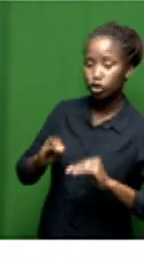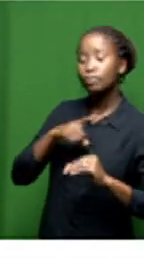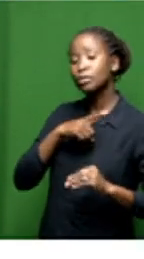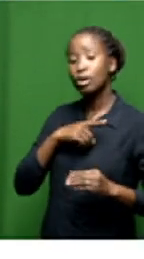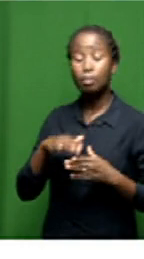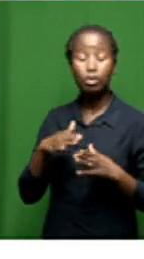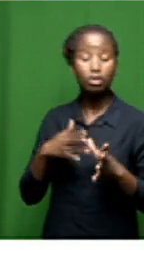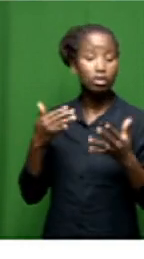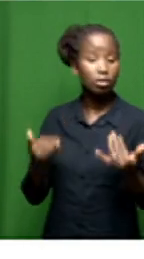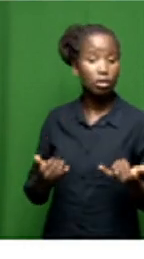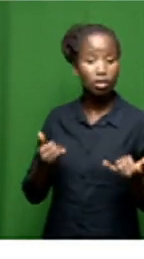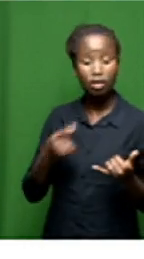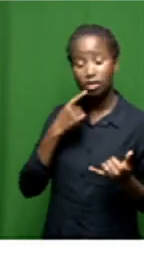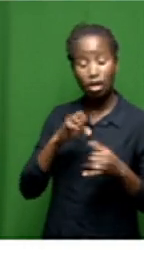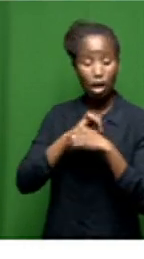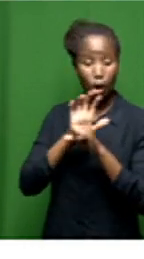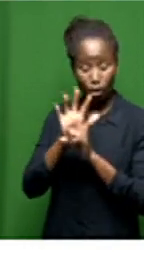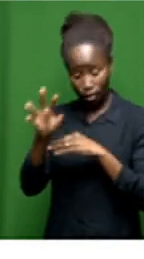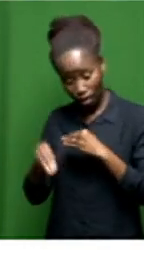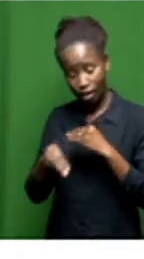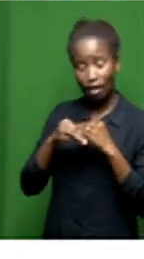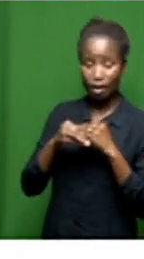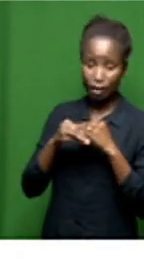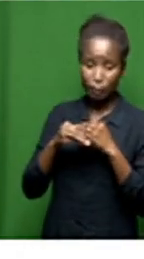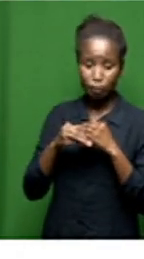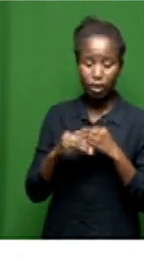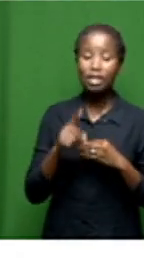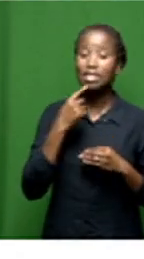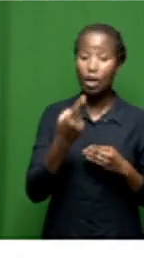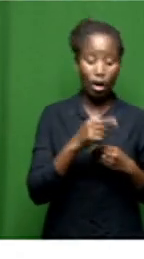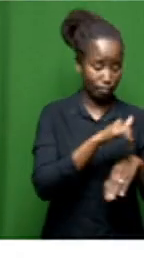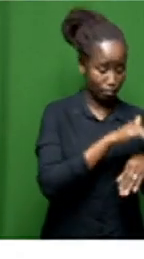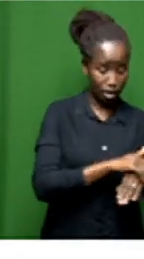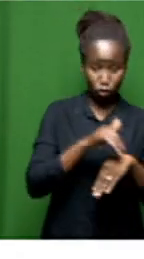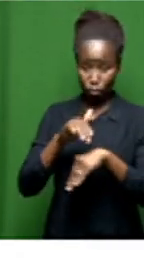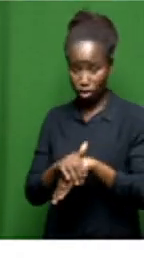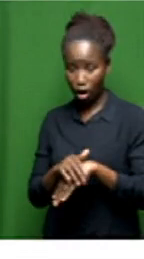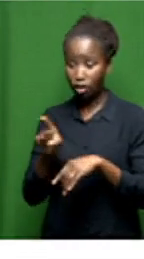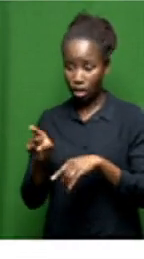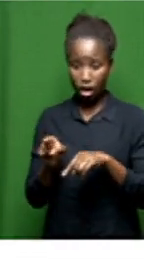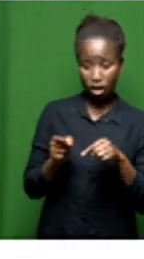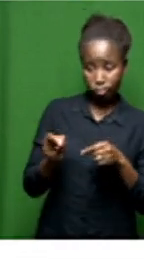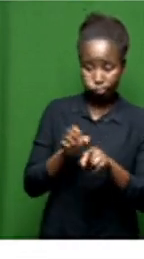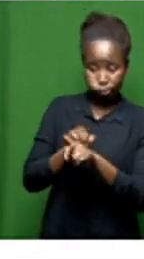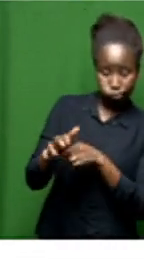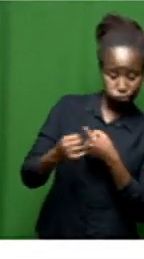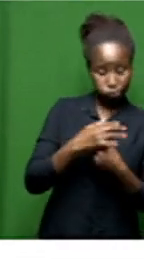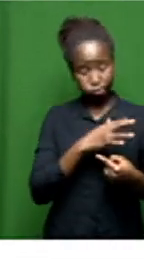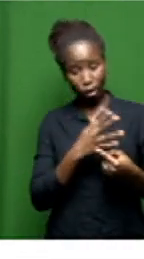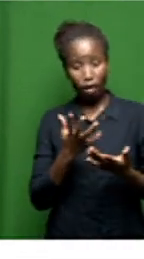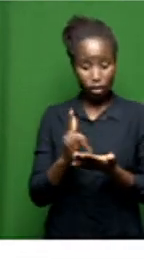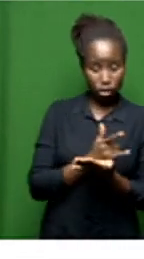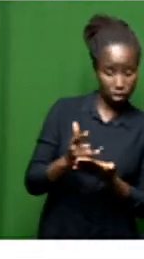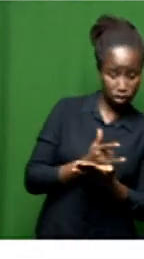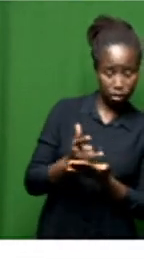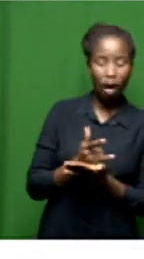COVID while bringing it under the health and wellness umbrella. Peer-to-peer is our biggest hope. We have foot soldiers. We're just praying our